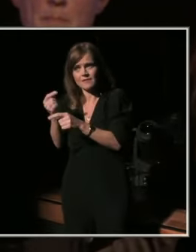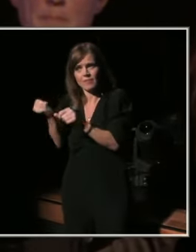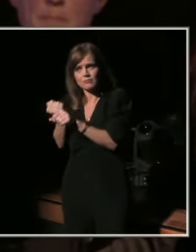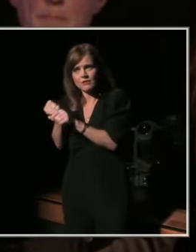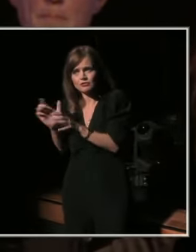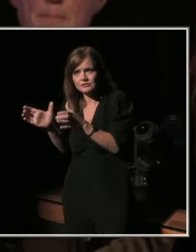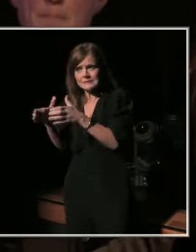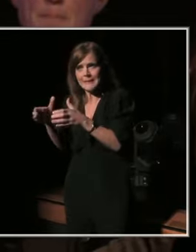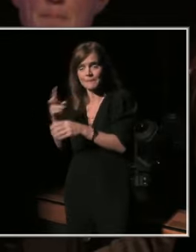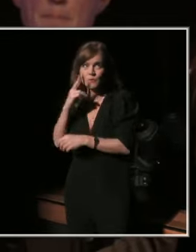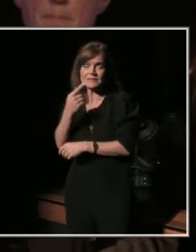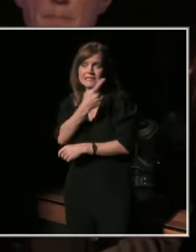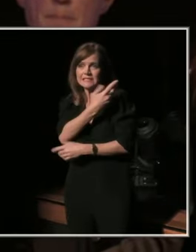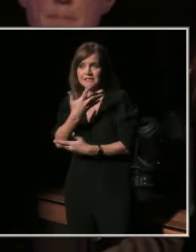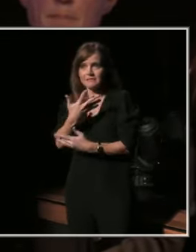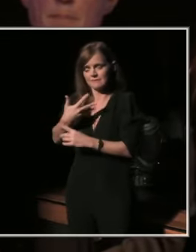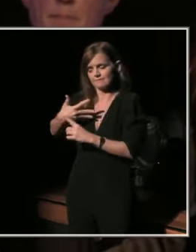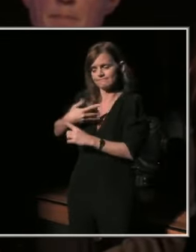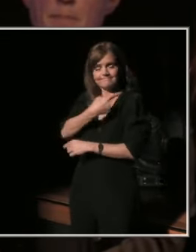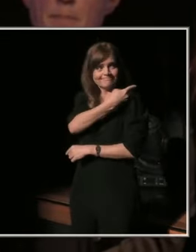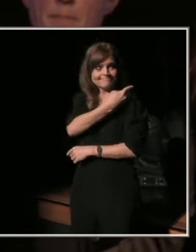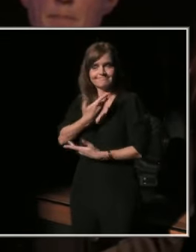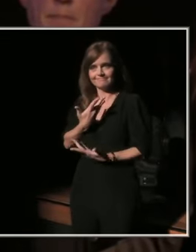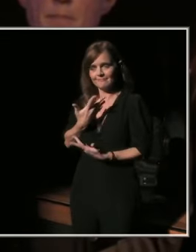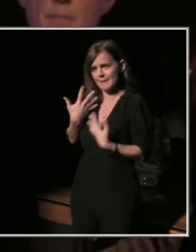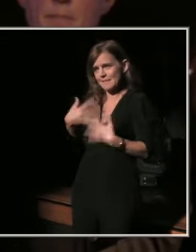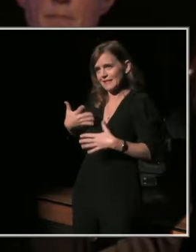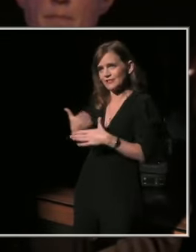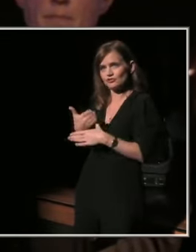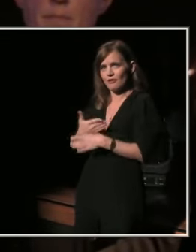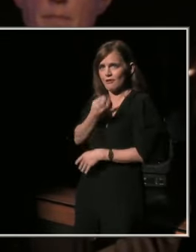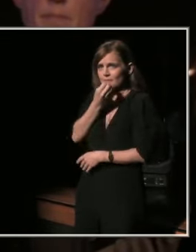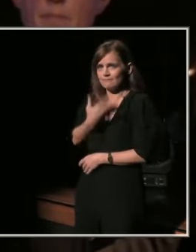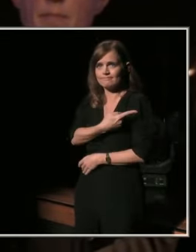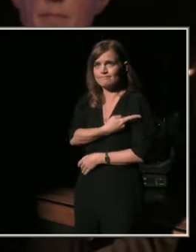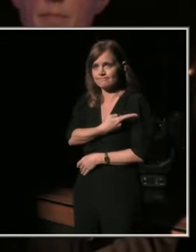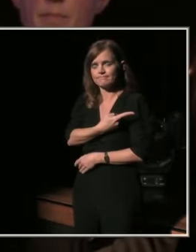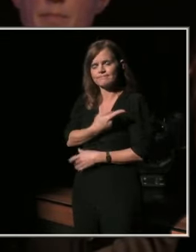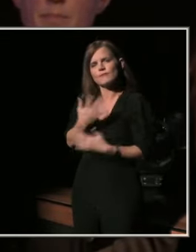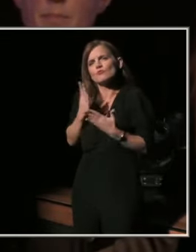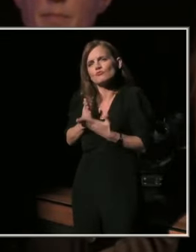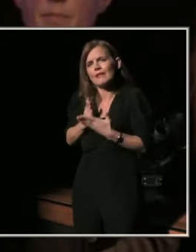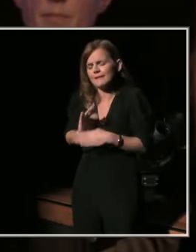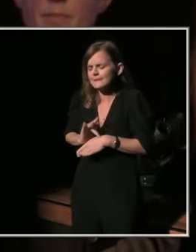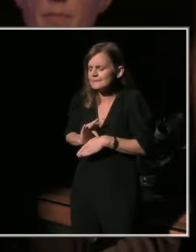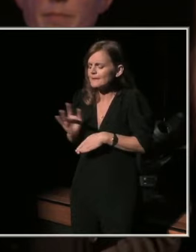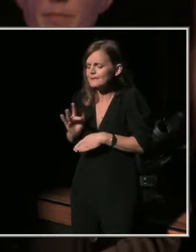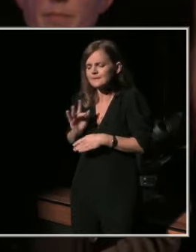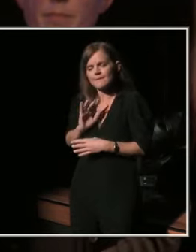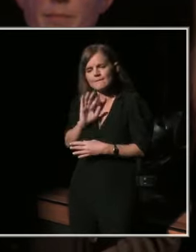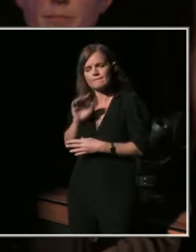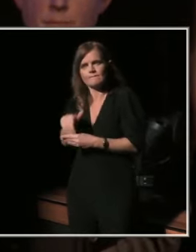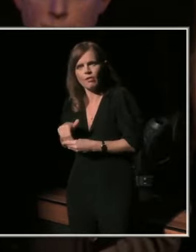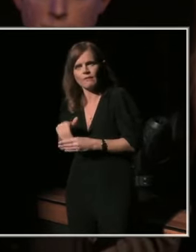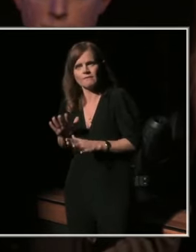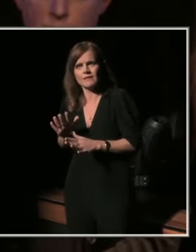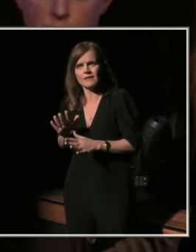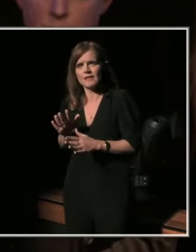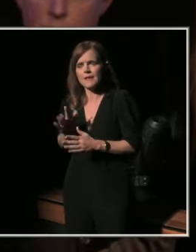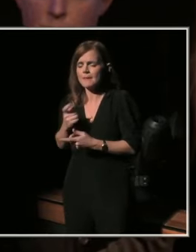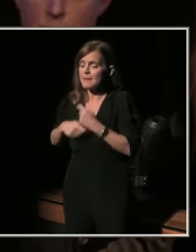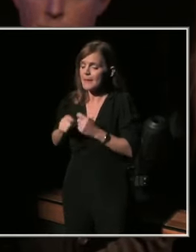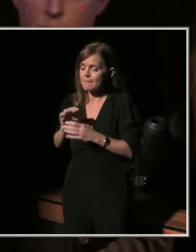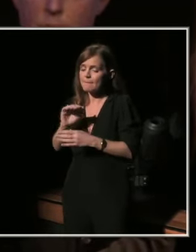production team you see behind me, who did an amazing job. They really were sensitive and involved, and they became part